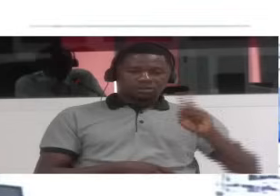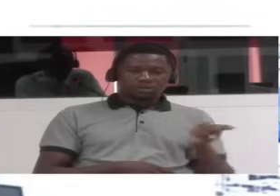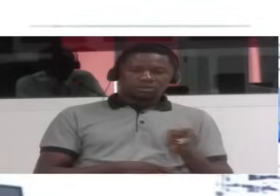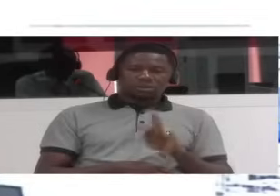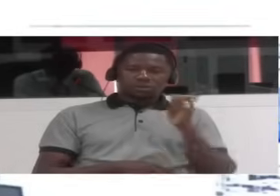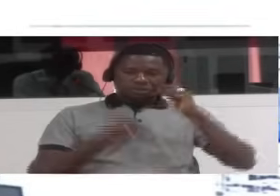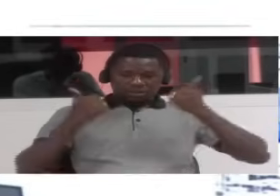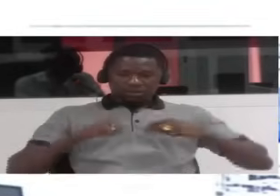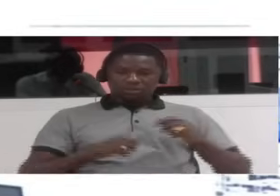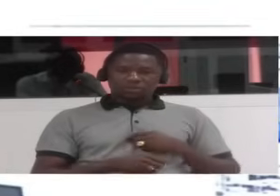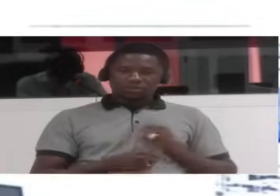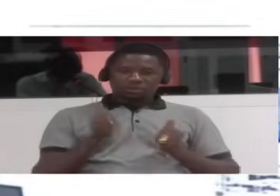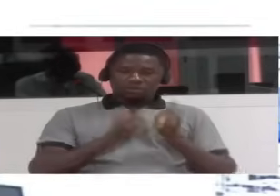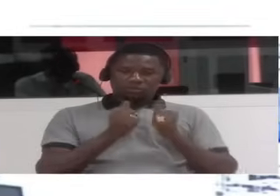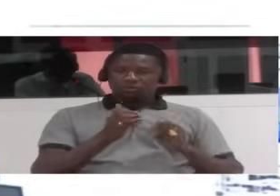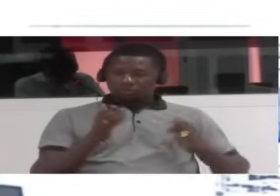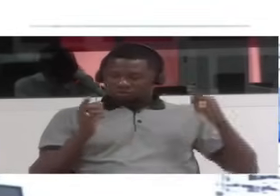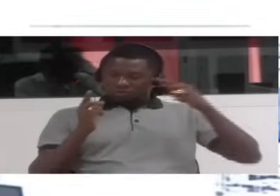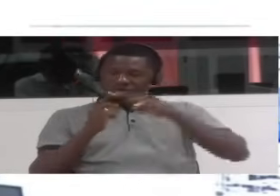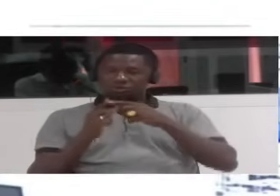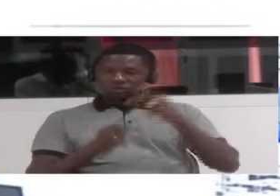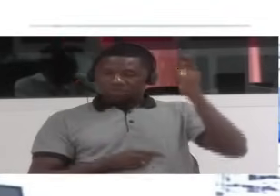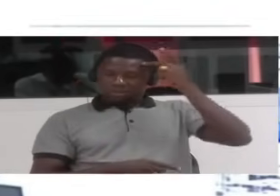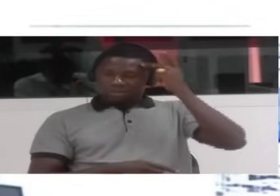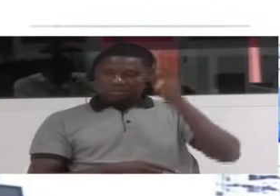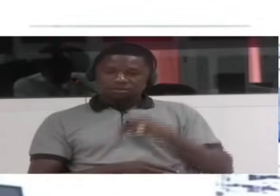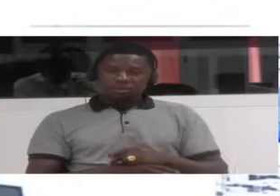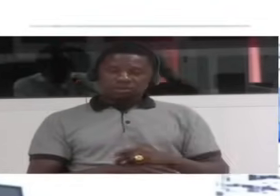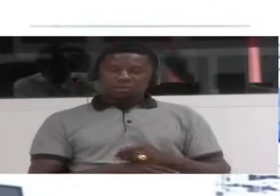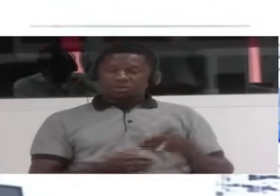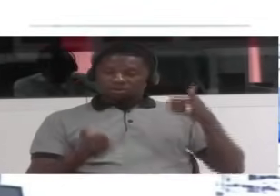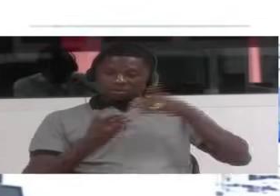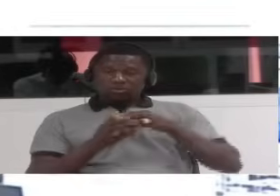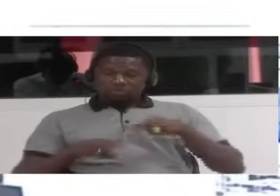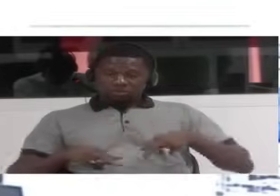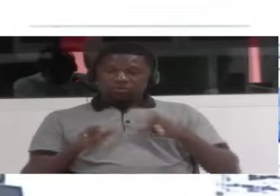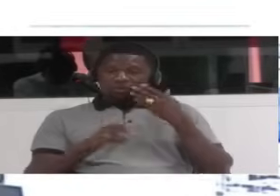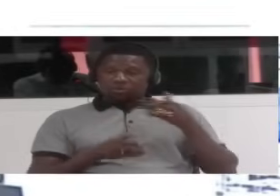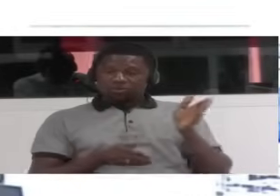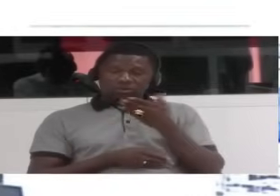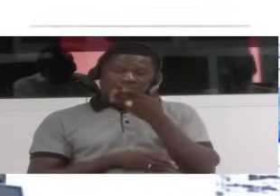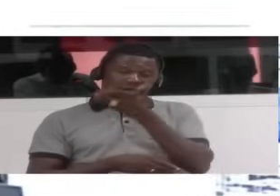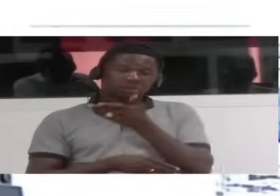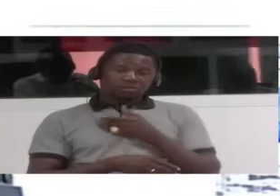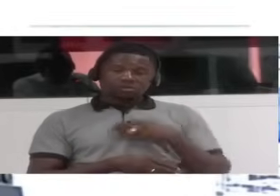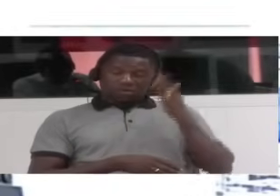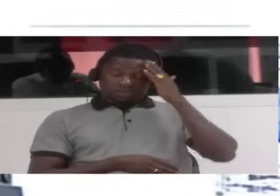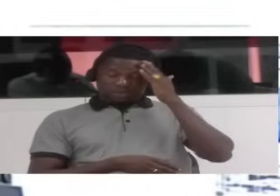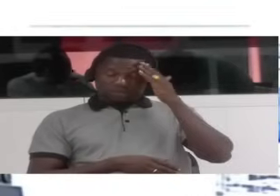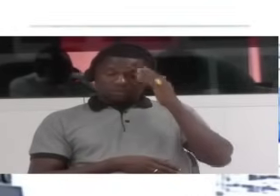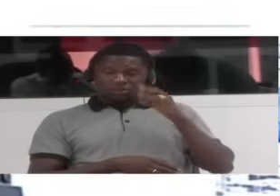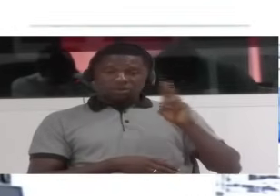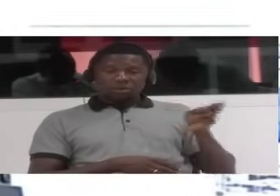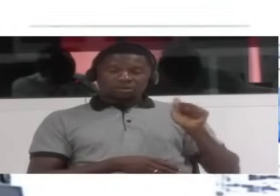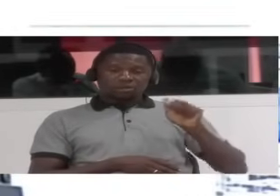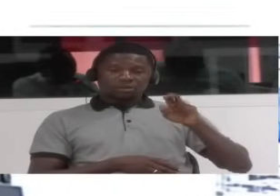And then what happened? And we drove towards Kanila. Along the road when we were going, because I knew Aruna well